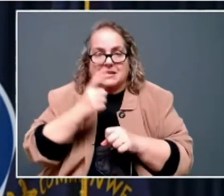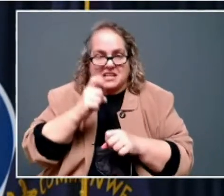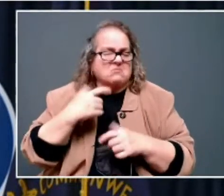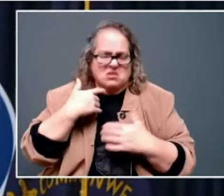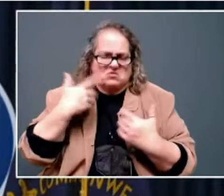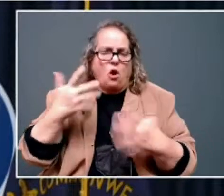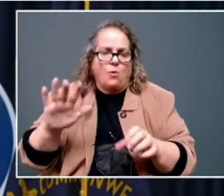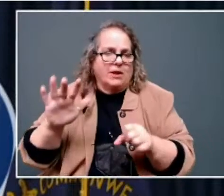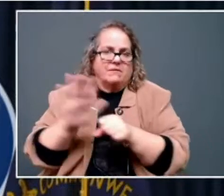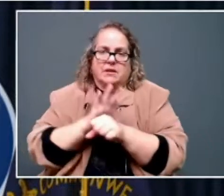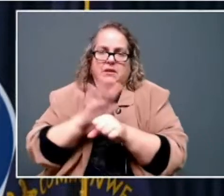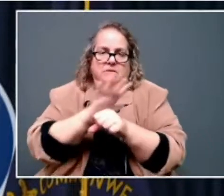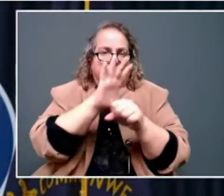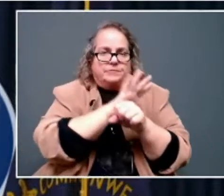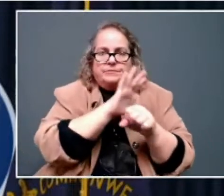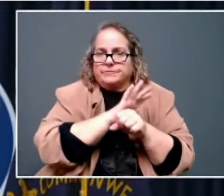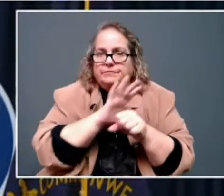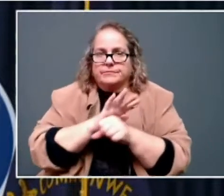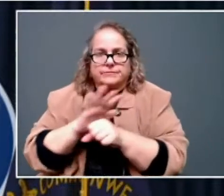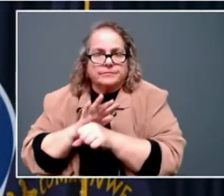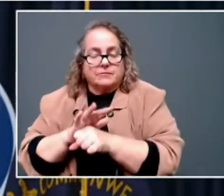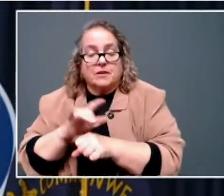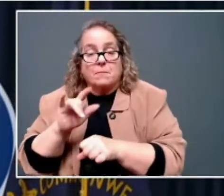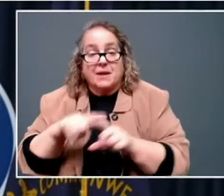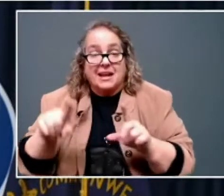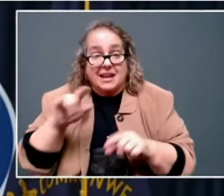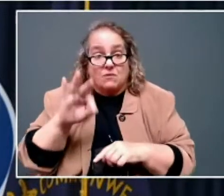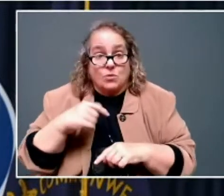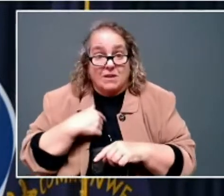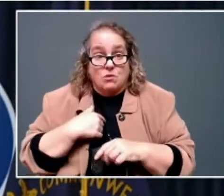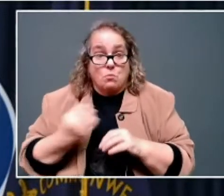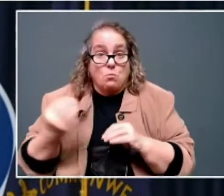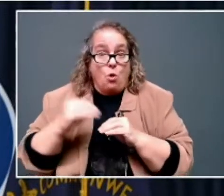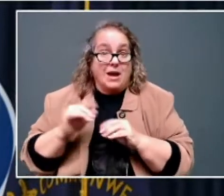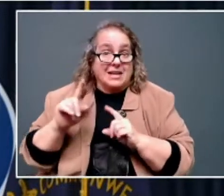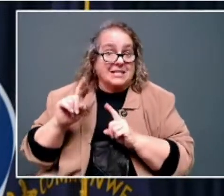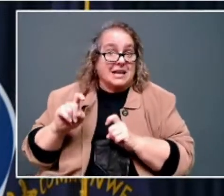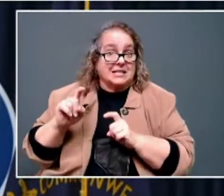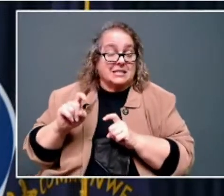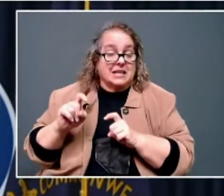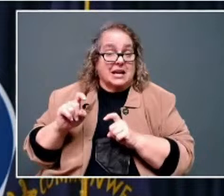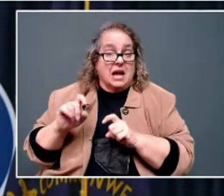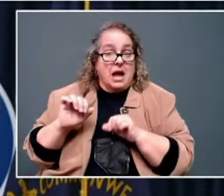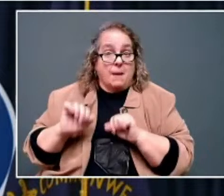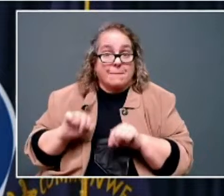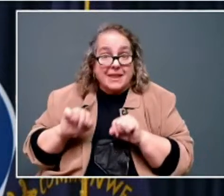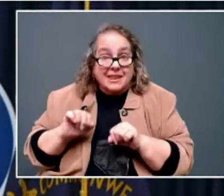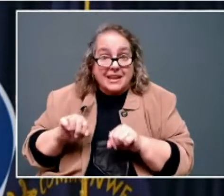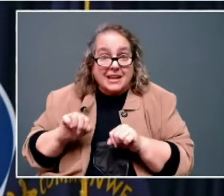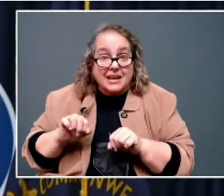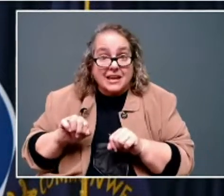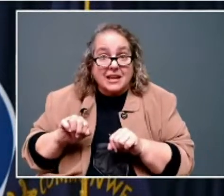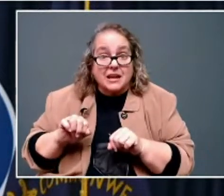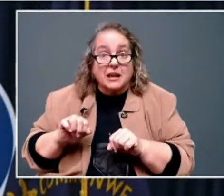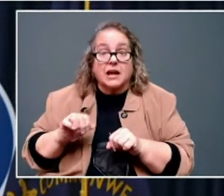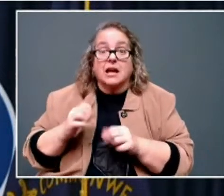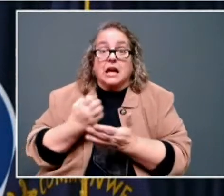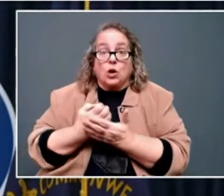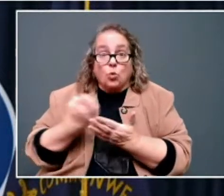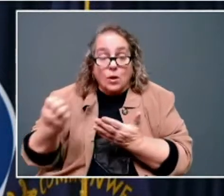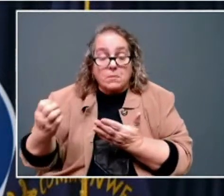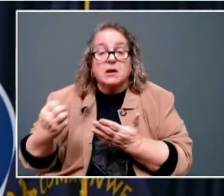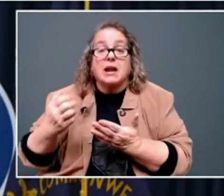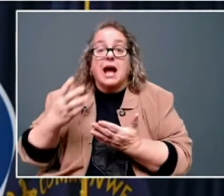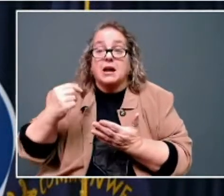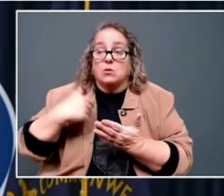up. But if we got significant more testing capacity and we could turn it around on a reasonable schedule, then it's